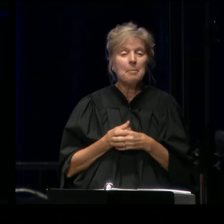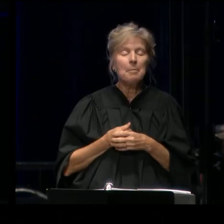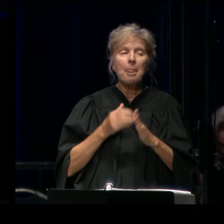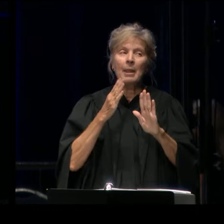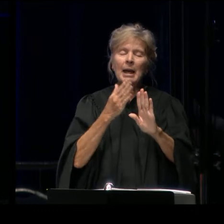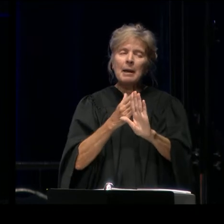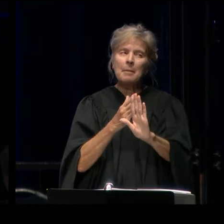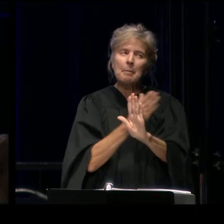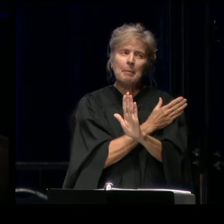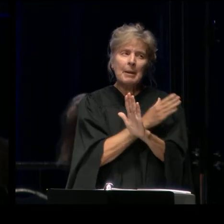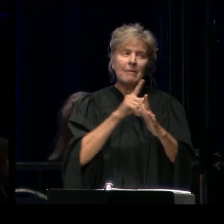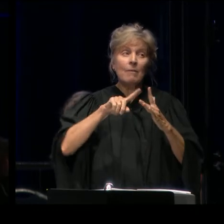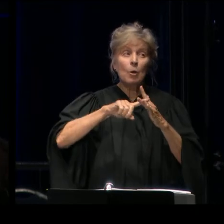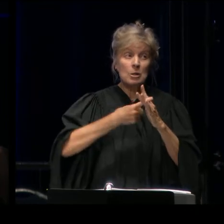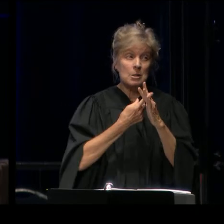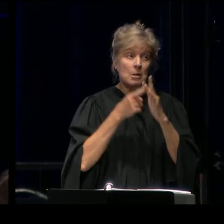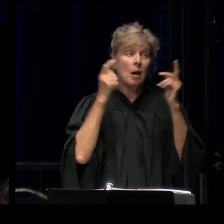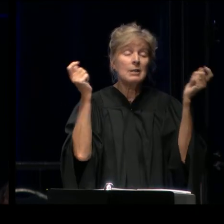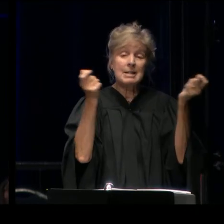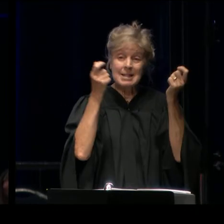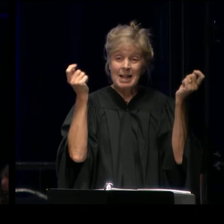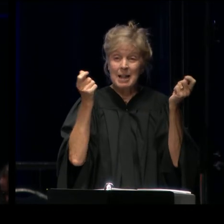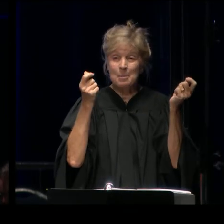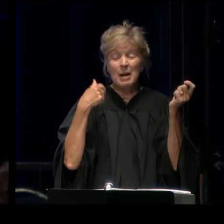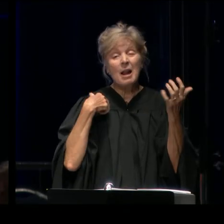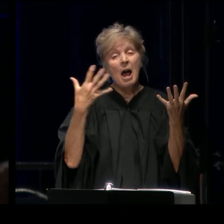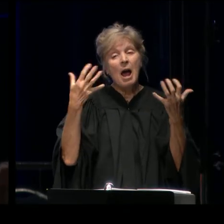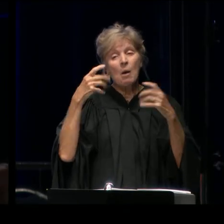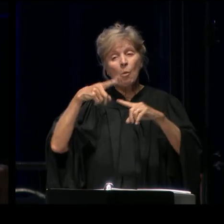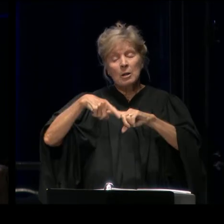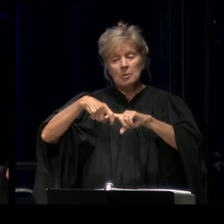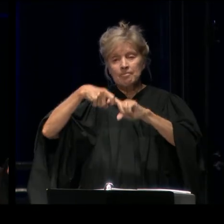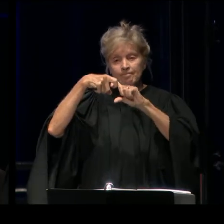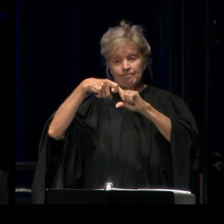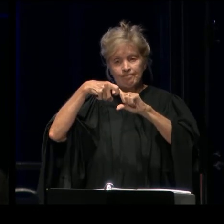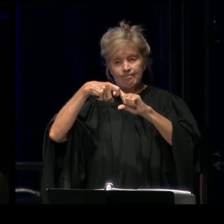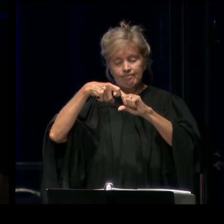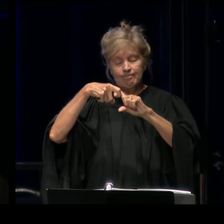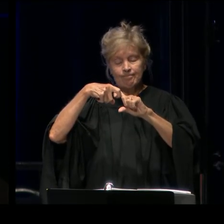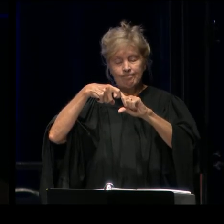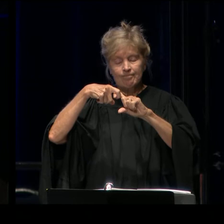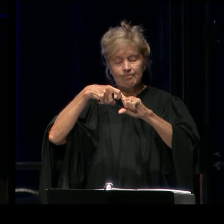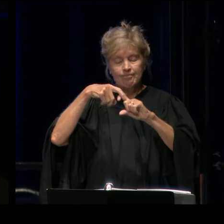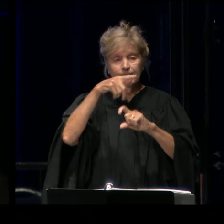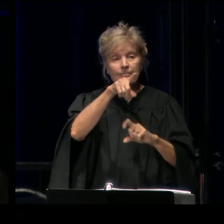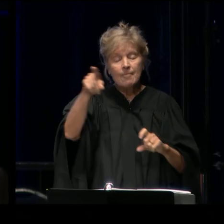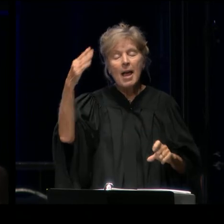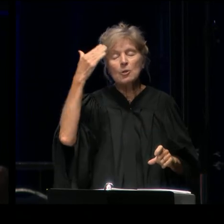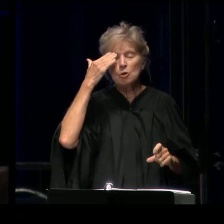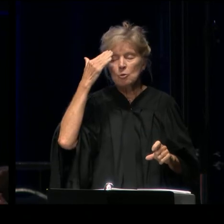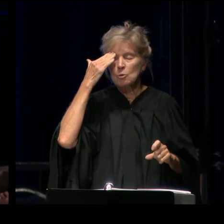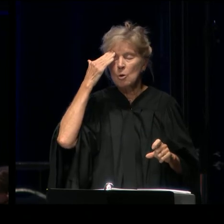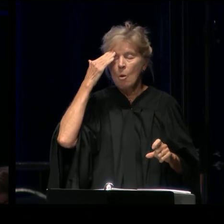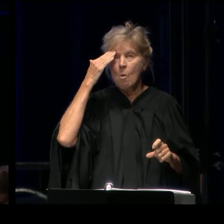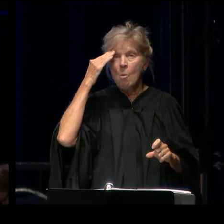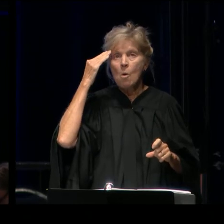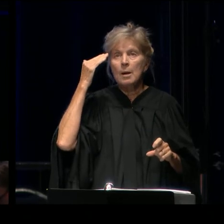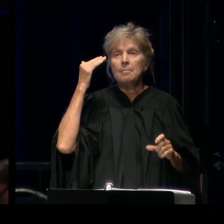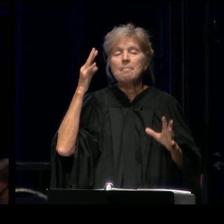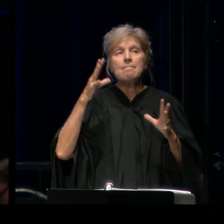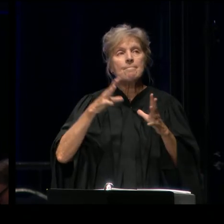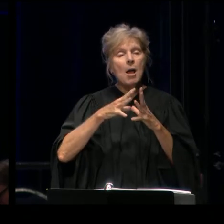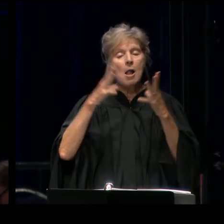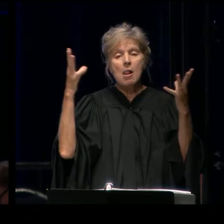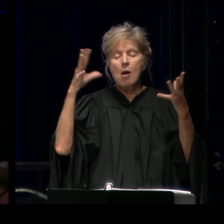Before we begin the celebration, I want to pause for a moment. As you know, there is a lot of